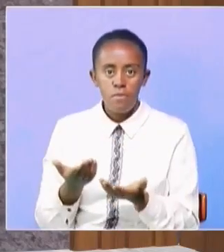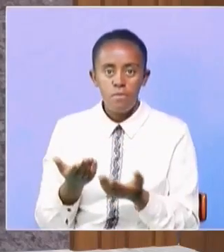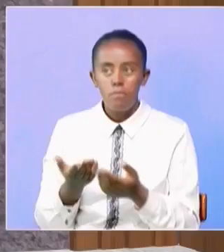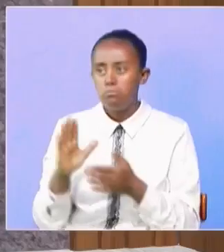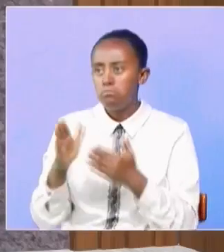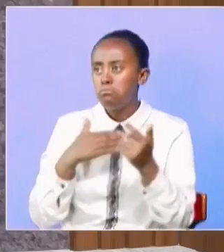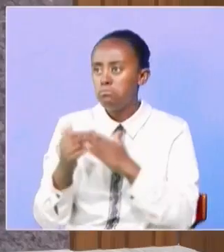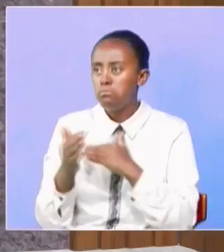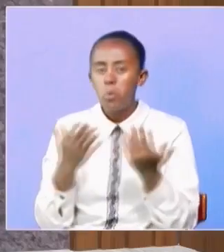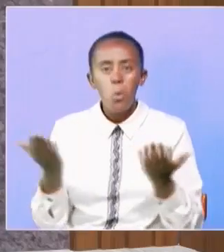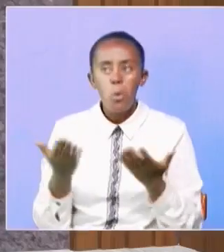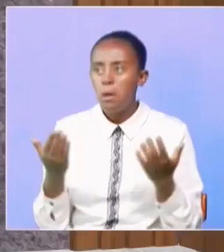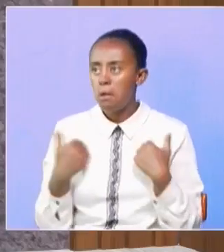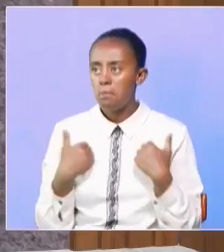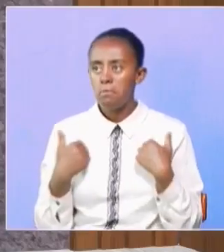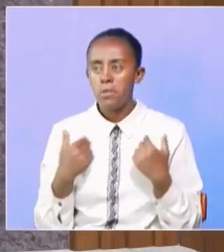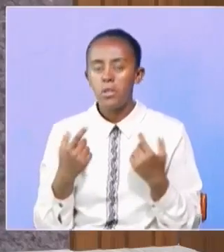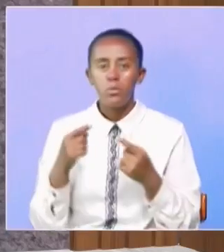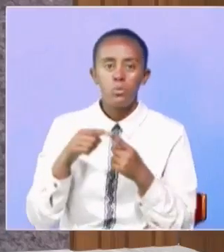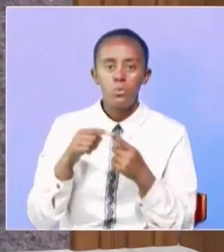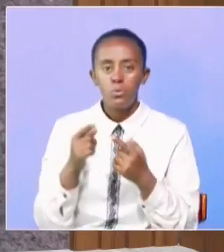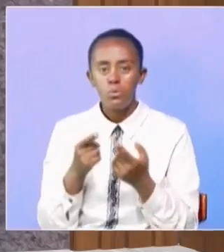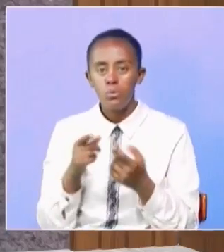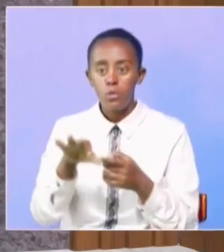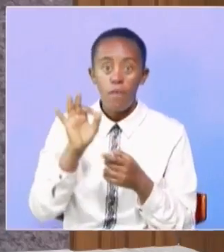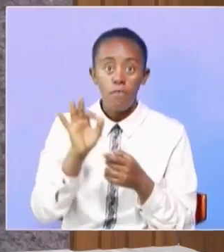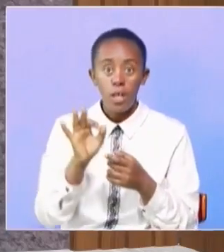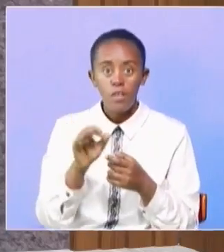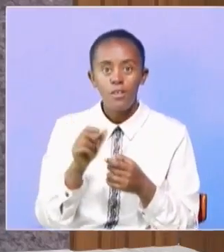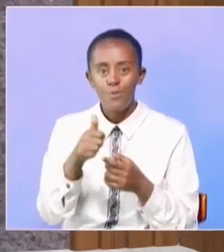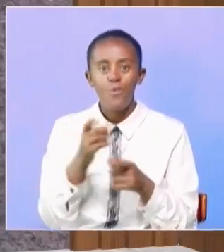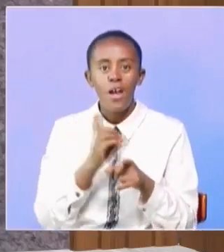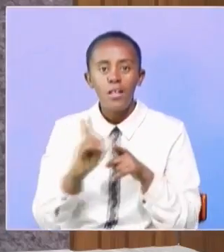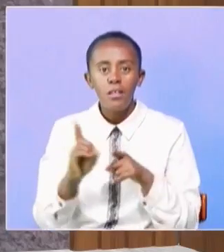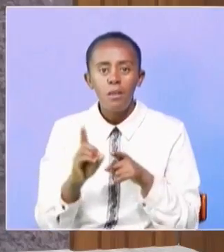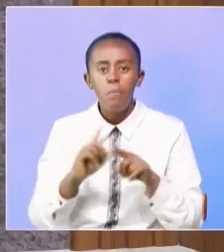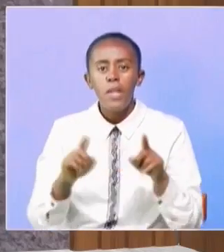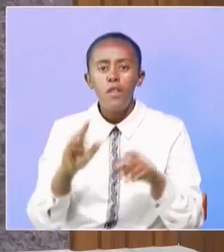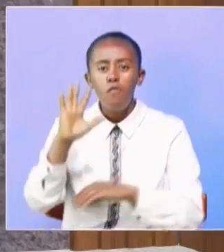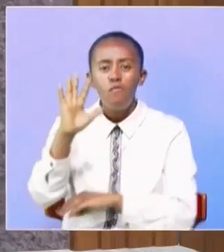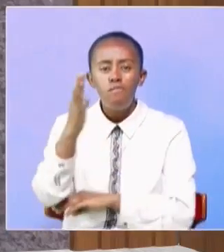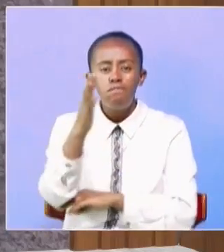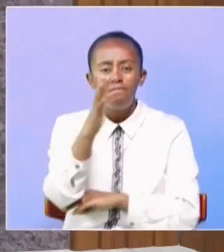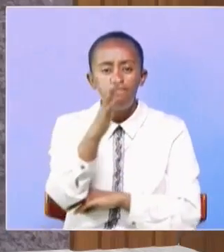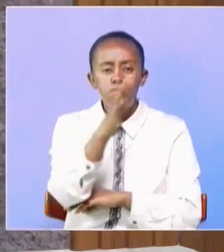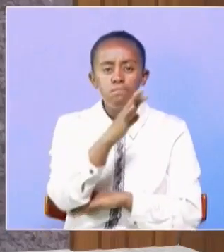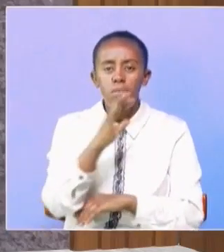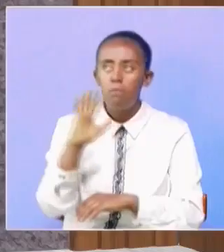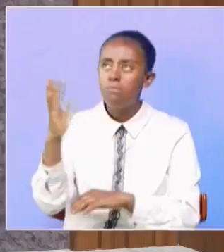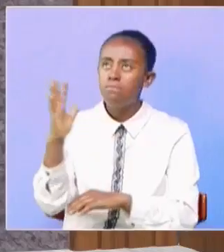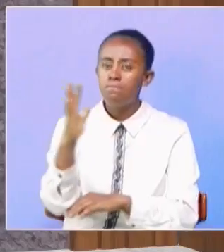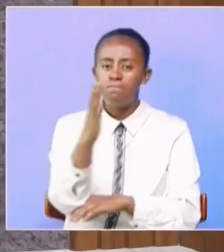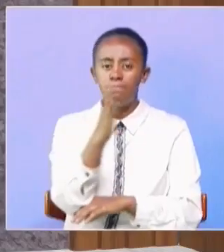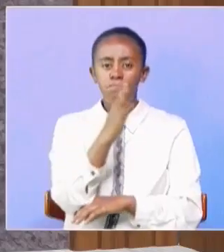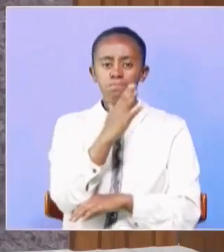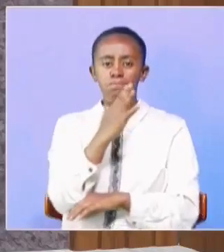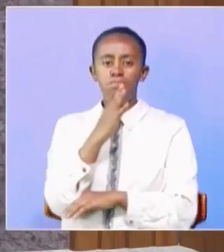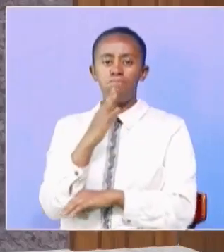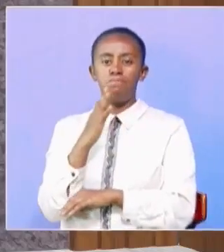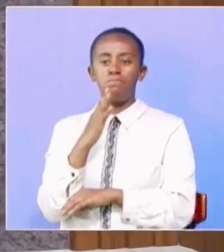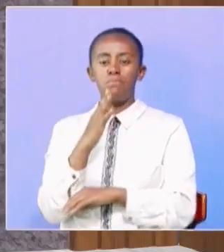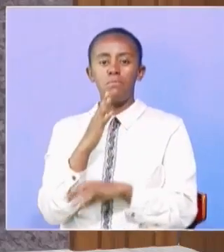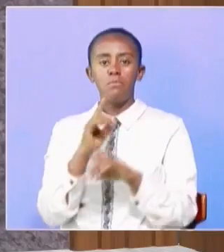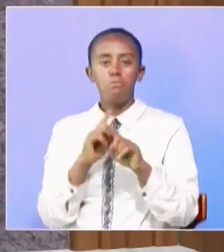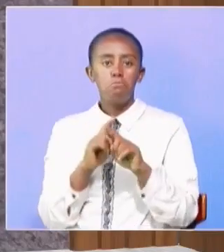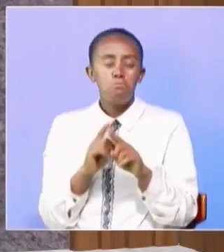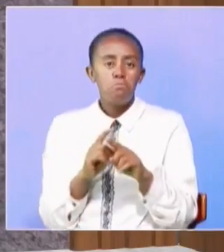be easier for you to navigate your direction. But if you are in a forest filled with different trees,